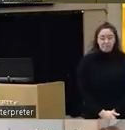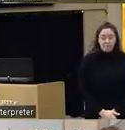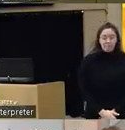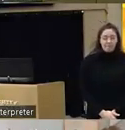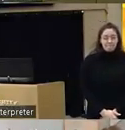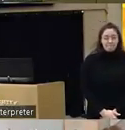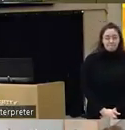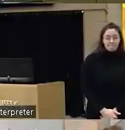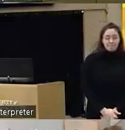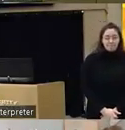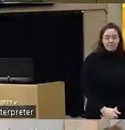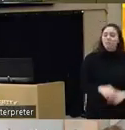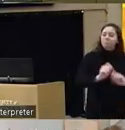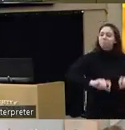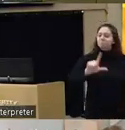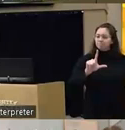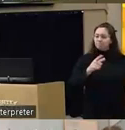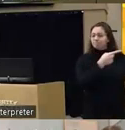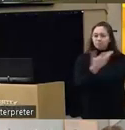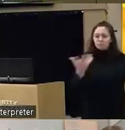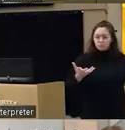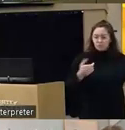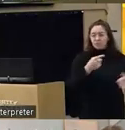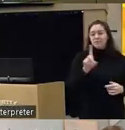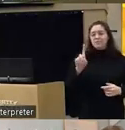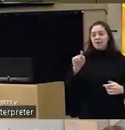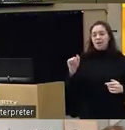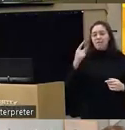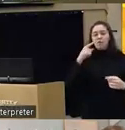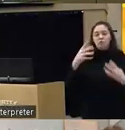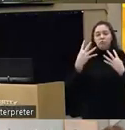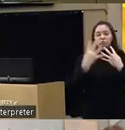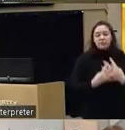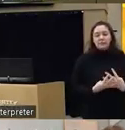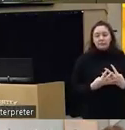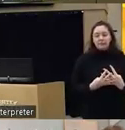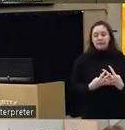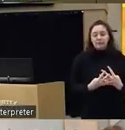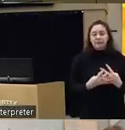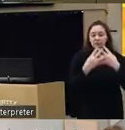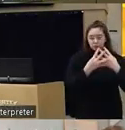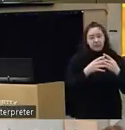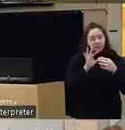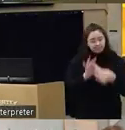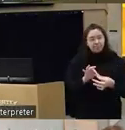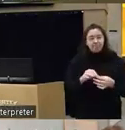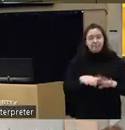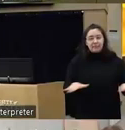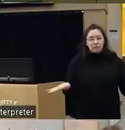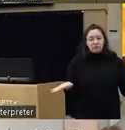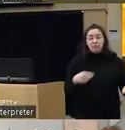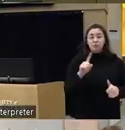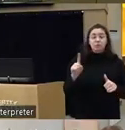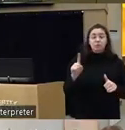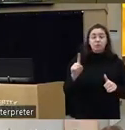And I just put this up because this is our data on screening, so and specific to pediatrics. So this is the